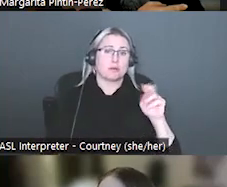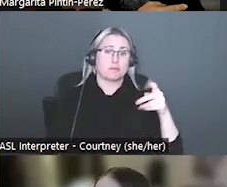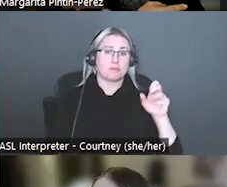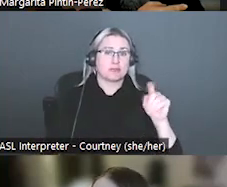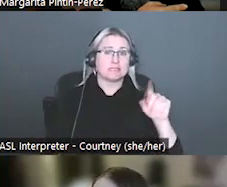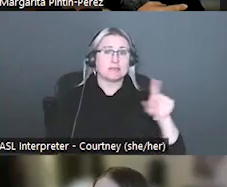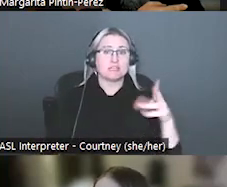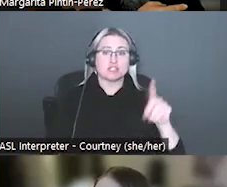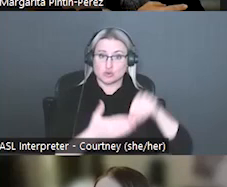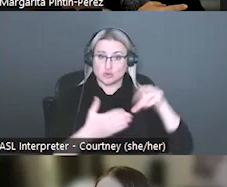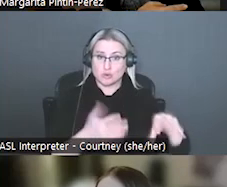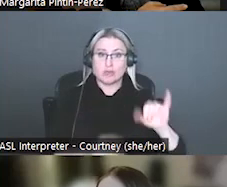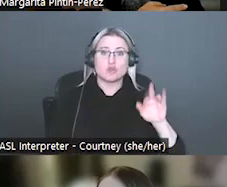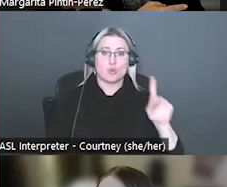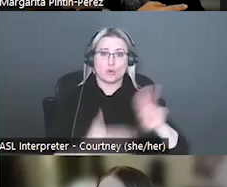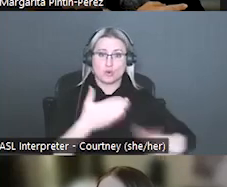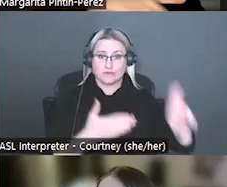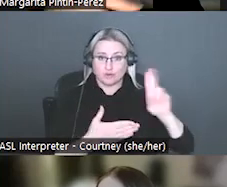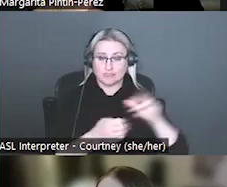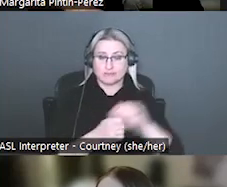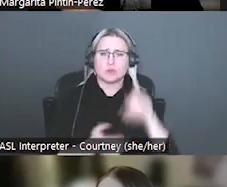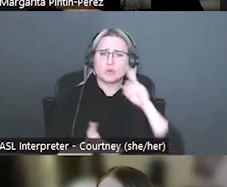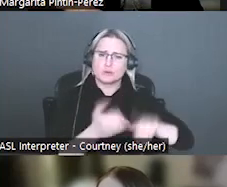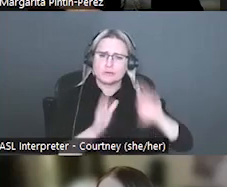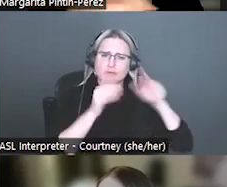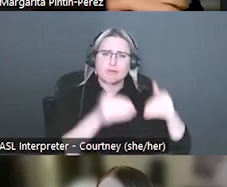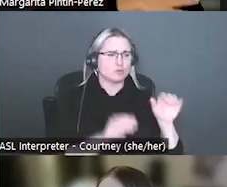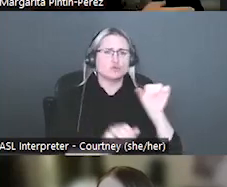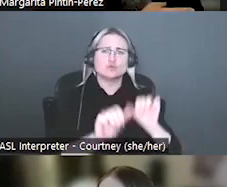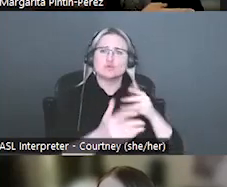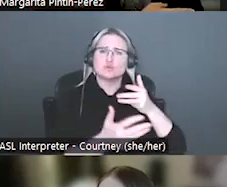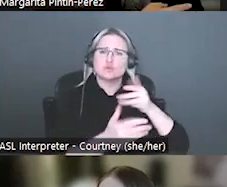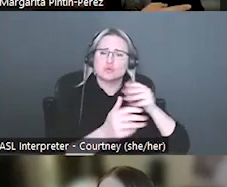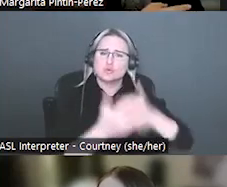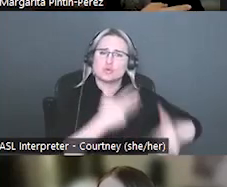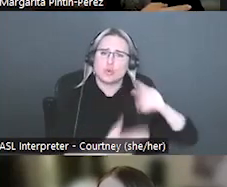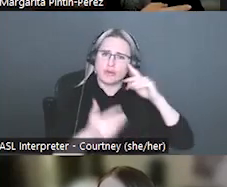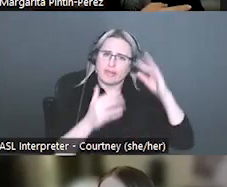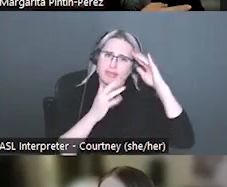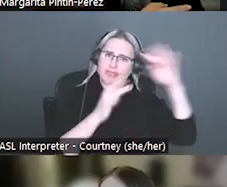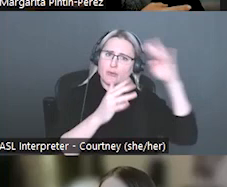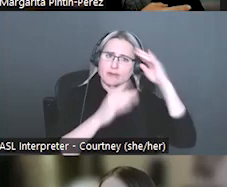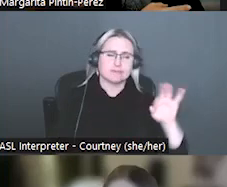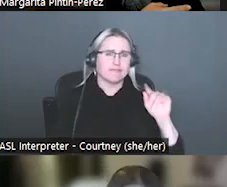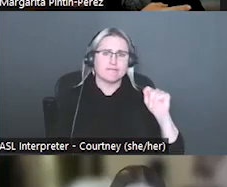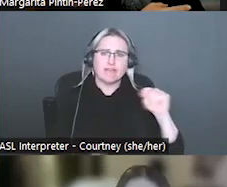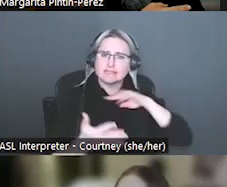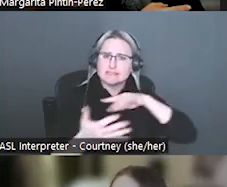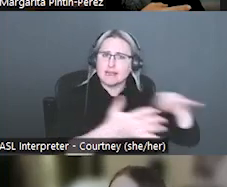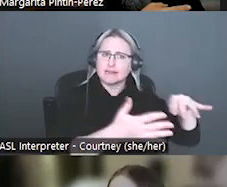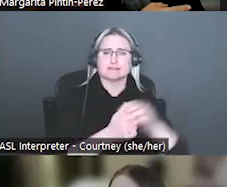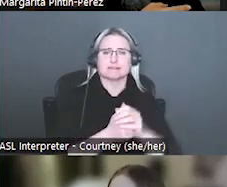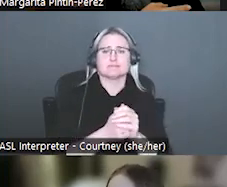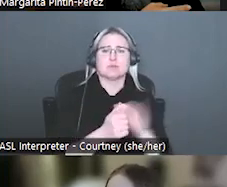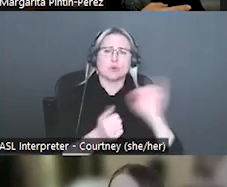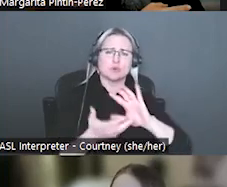York University. Her research concentrates on social theory, fat studies, and disability studies as she examines